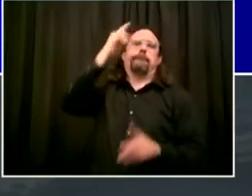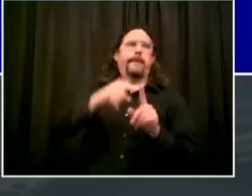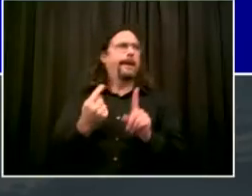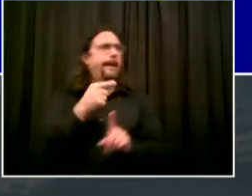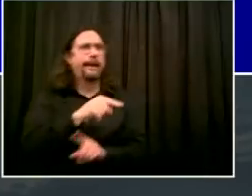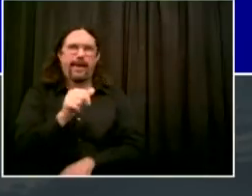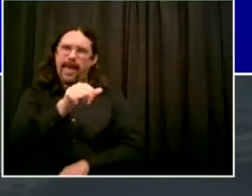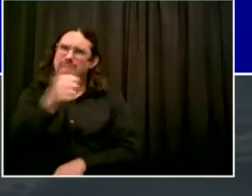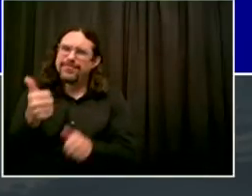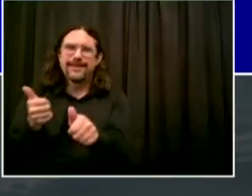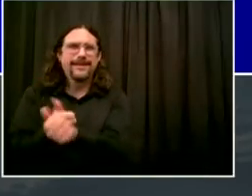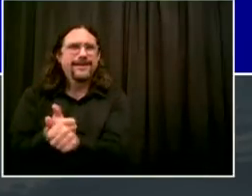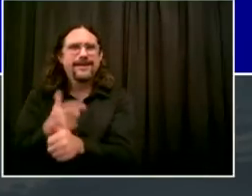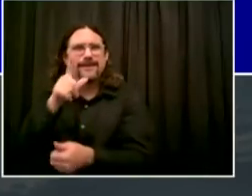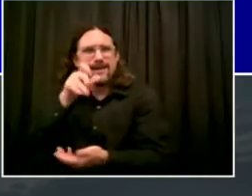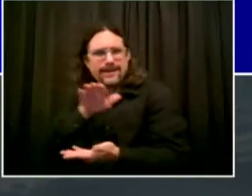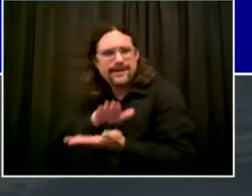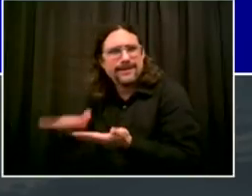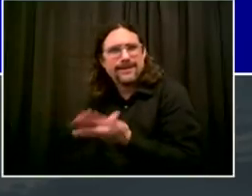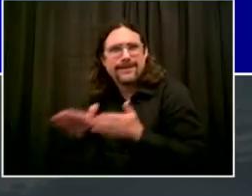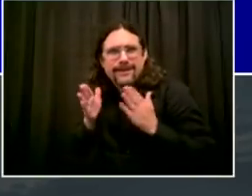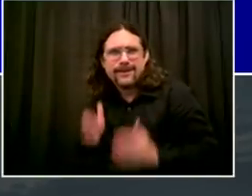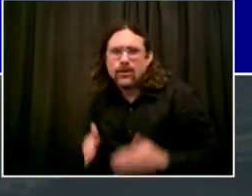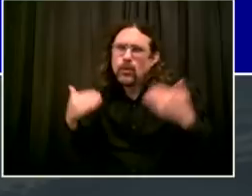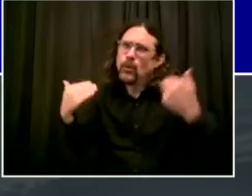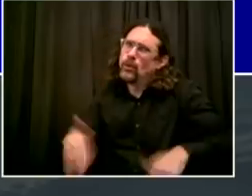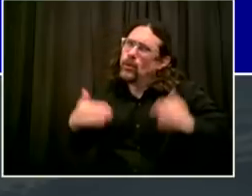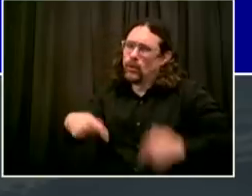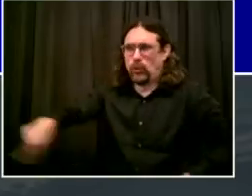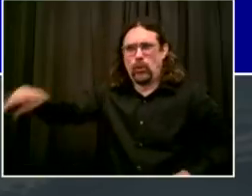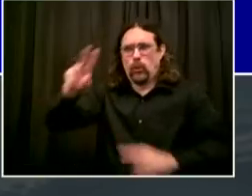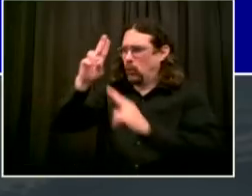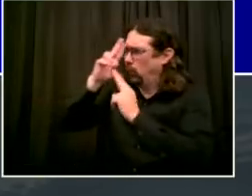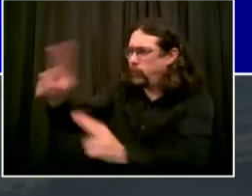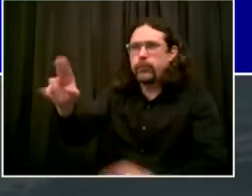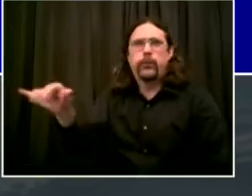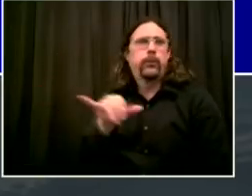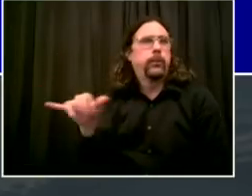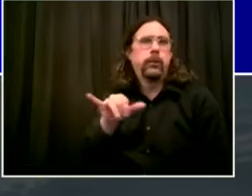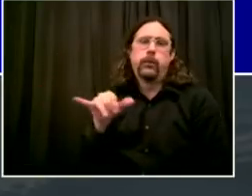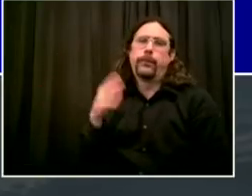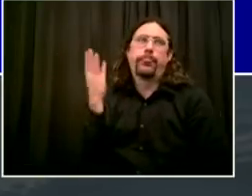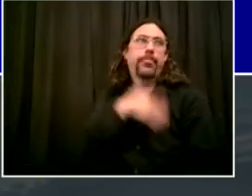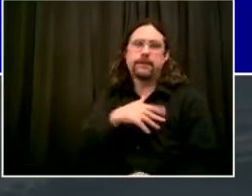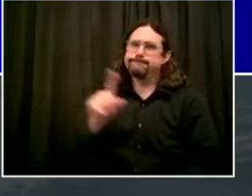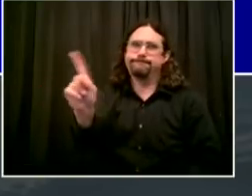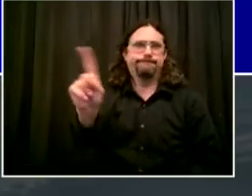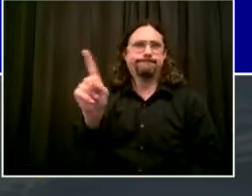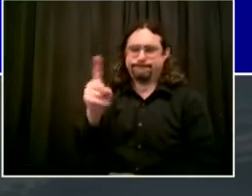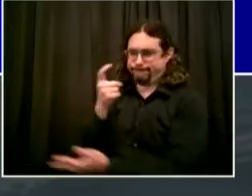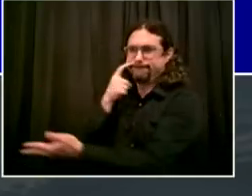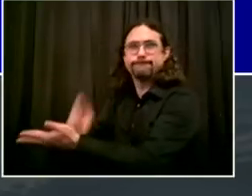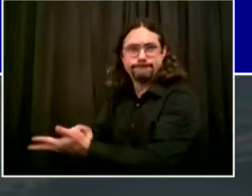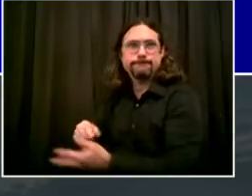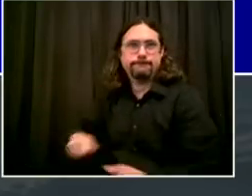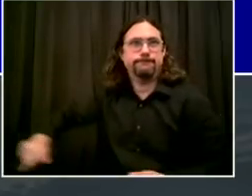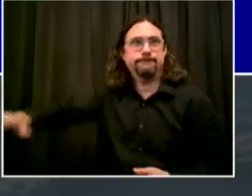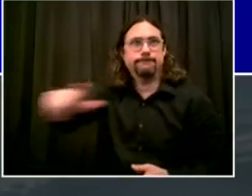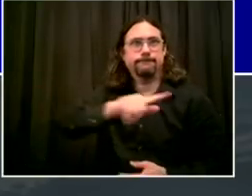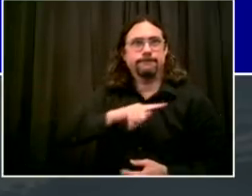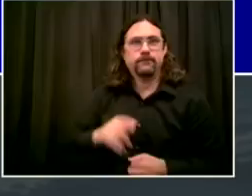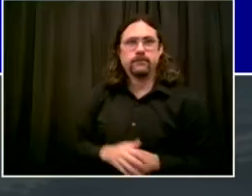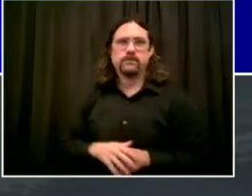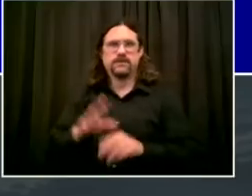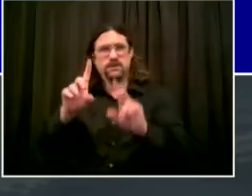clean and help us deal with whatever storms come our way at the sanitation department, thank you. And we're looking forward to getting those free